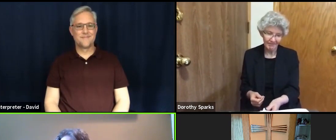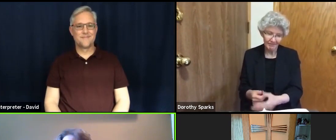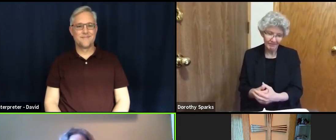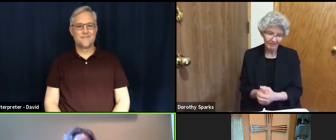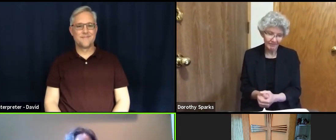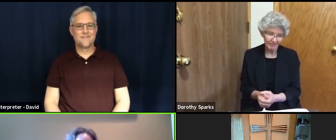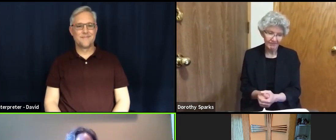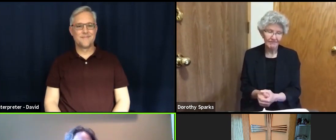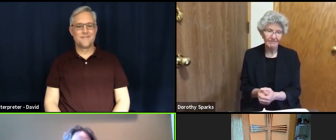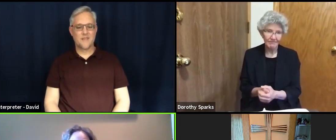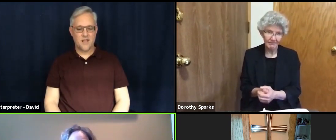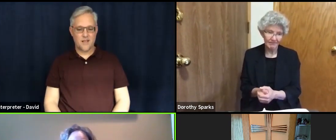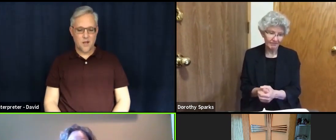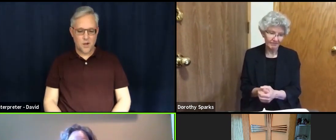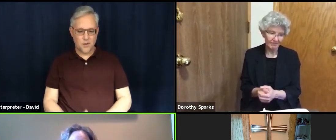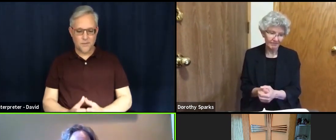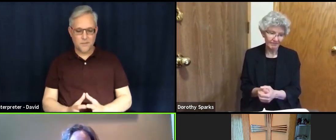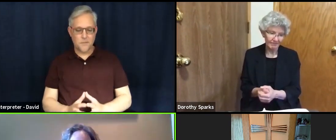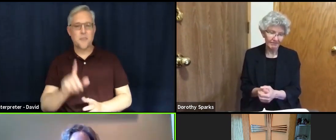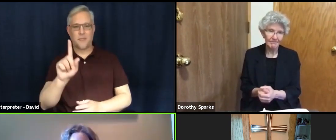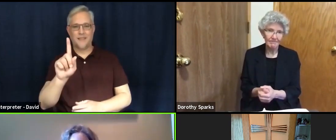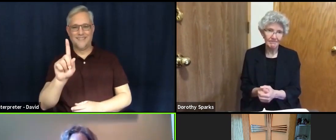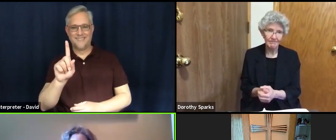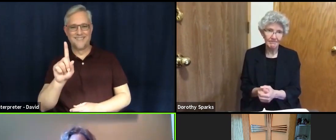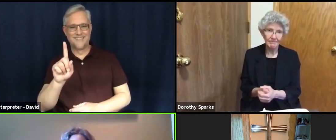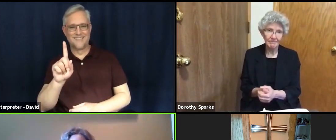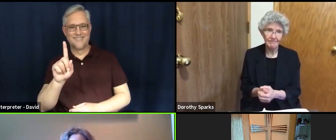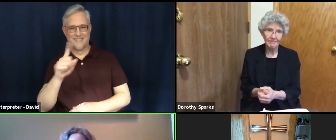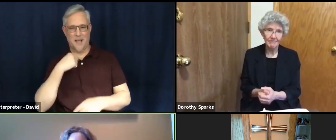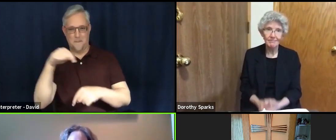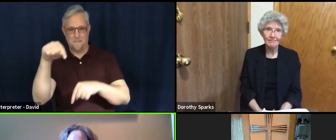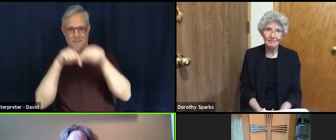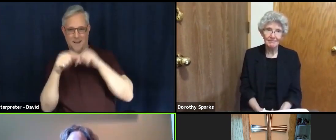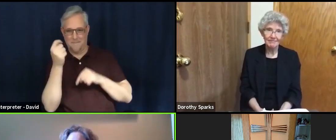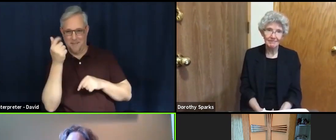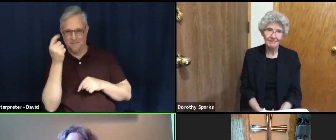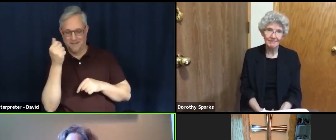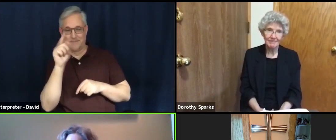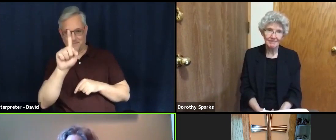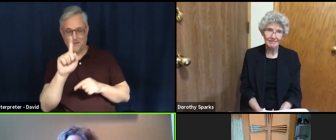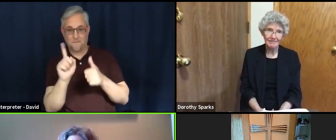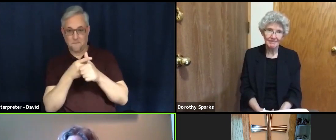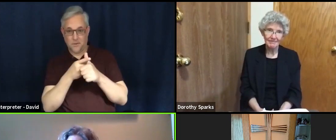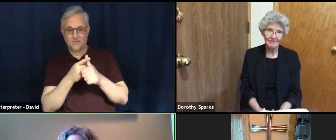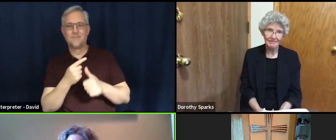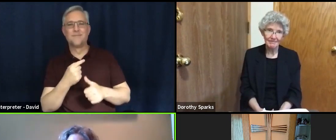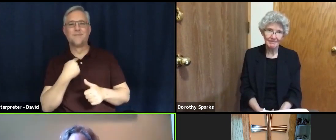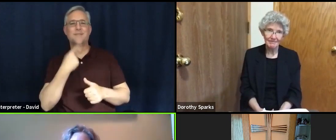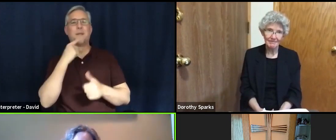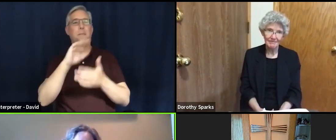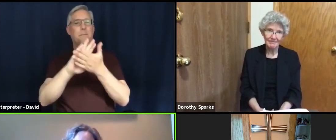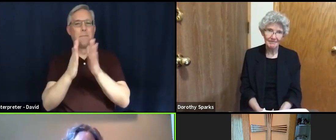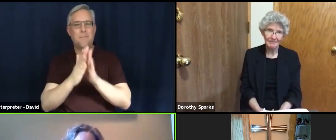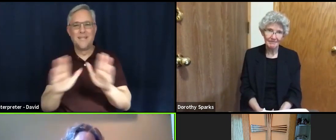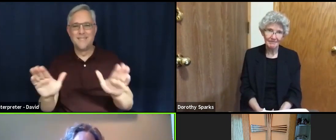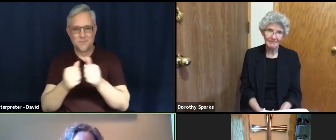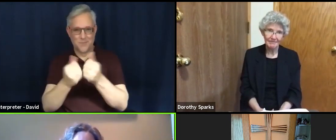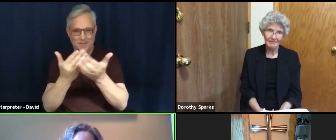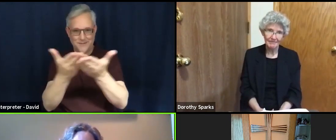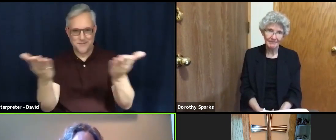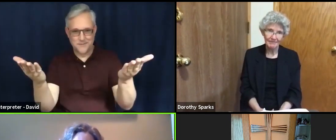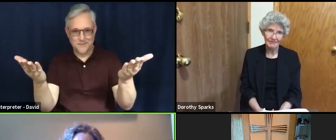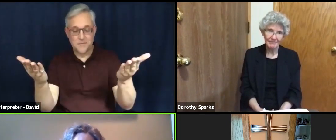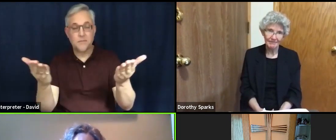yeah, so I'm gonna back up just a minute and say, peace be with you at this